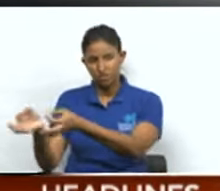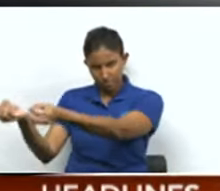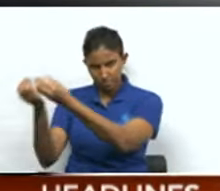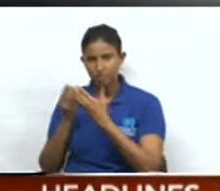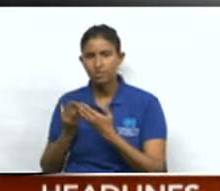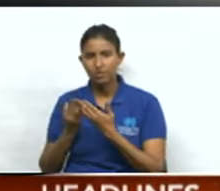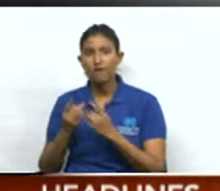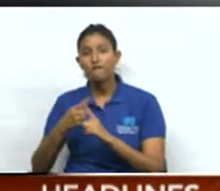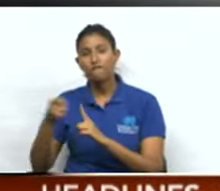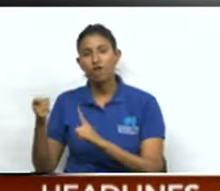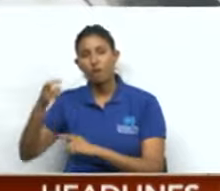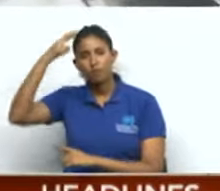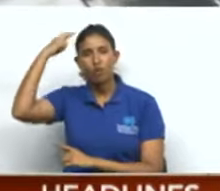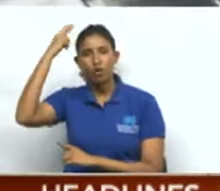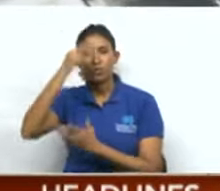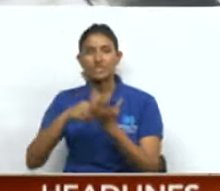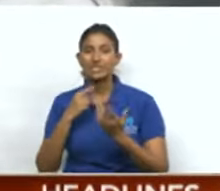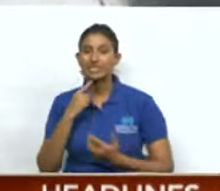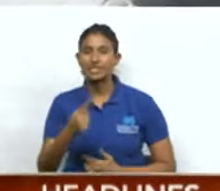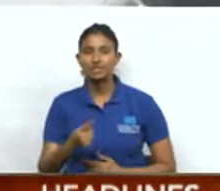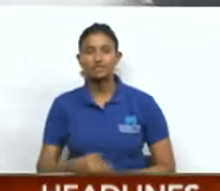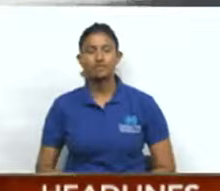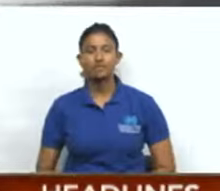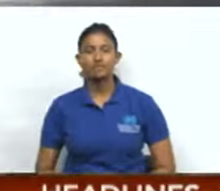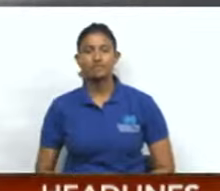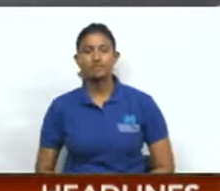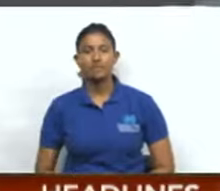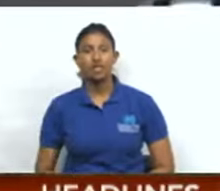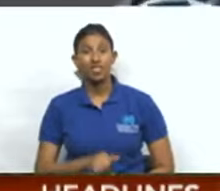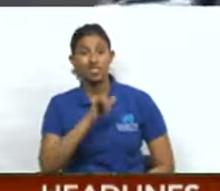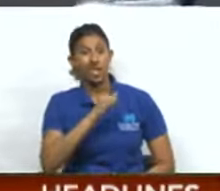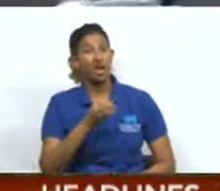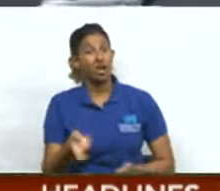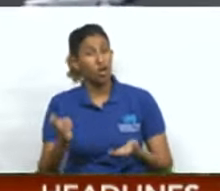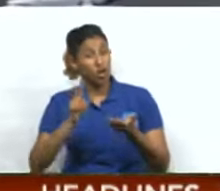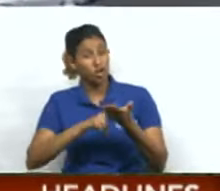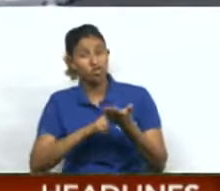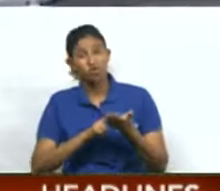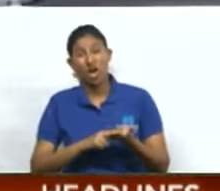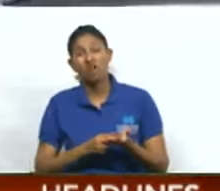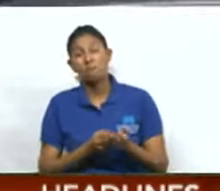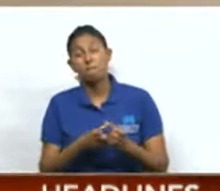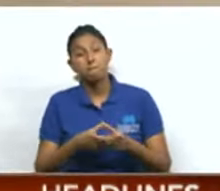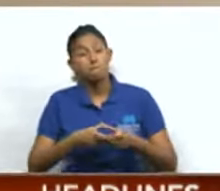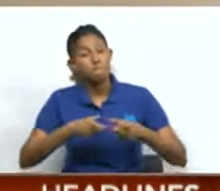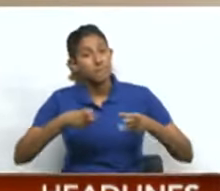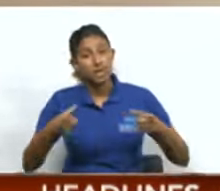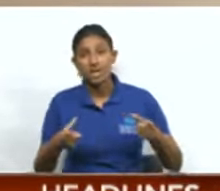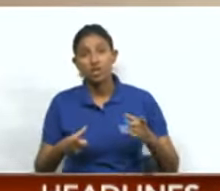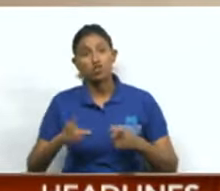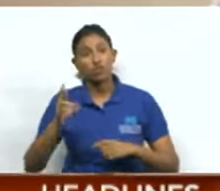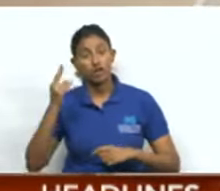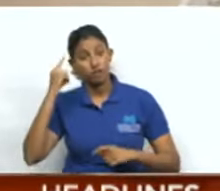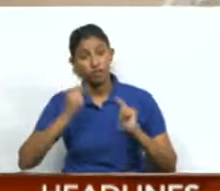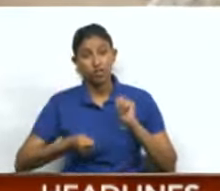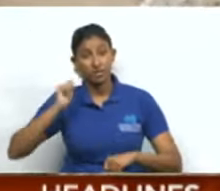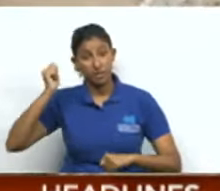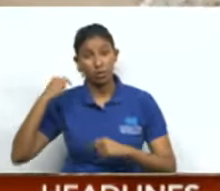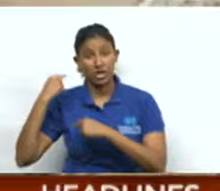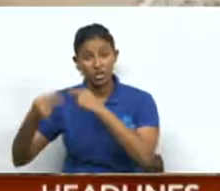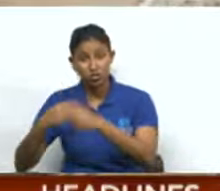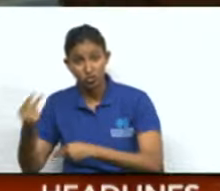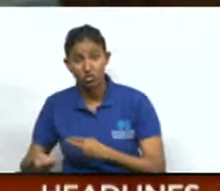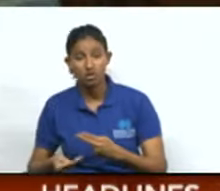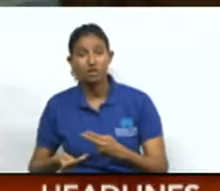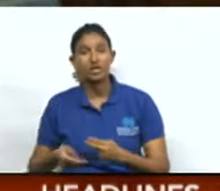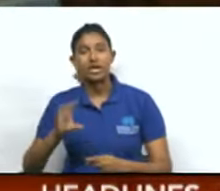Prime Minister's statement. It's the largest contract ever awarded in this country's history. And despite not being in power for over